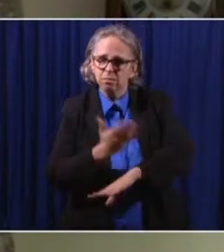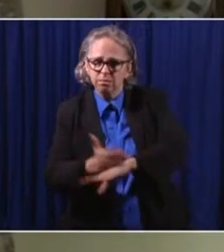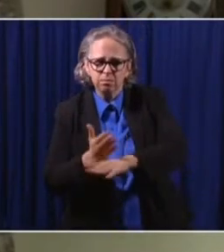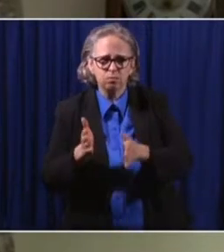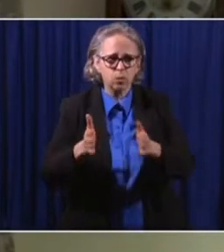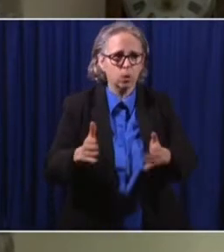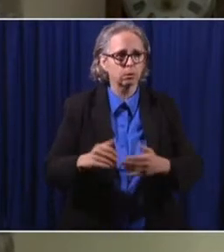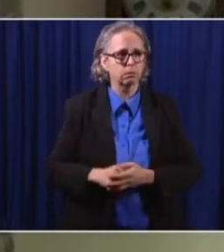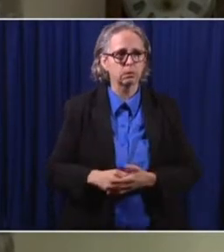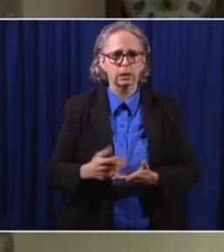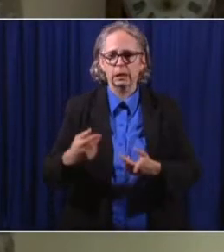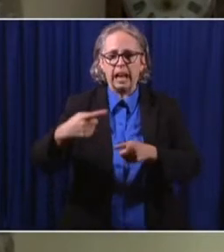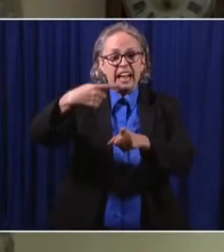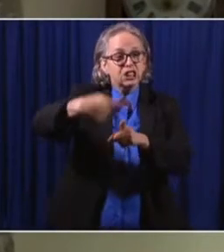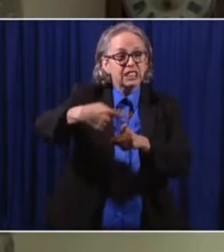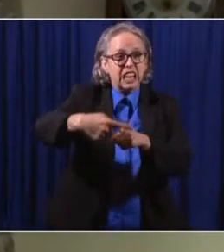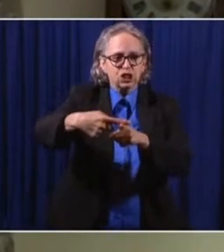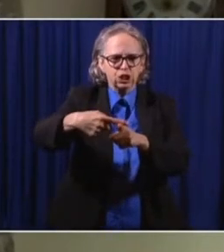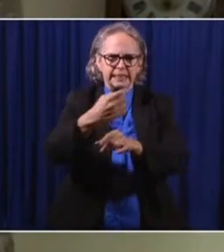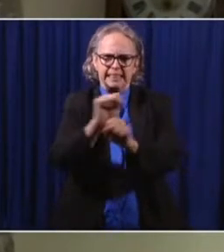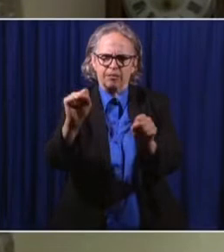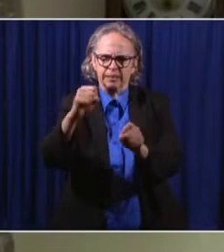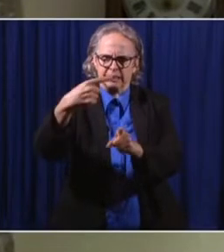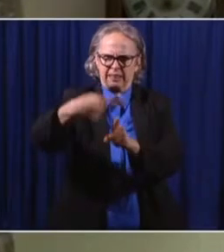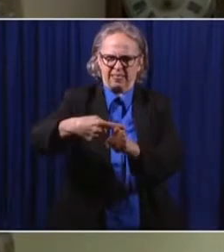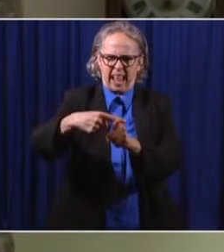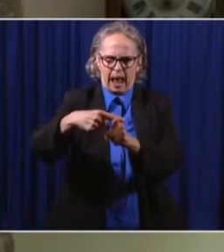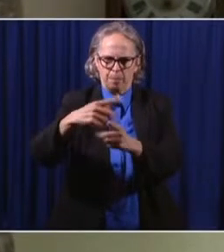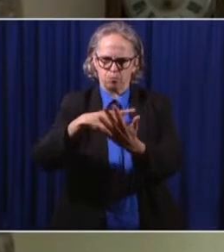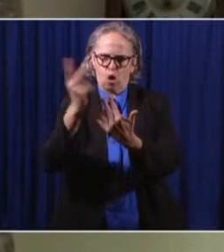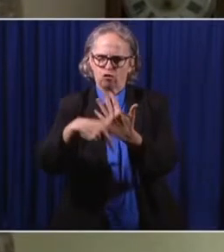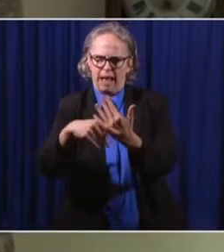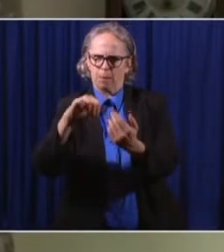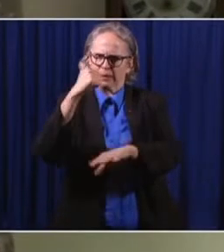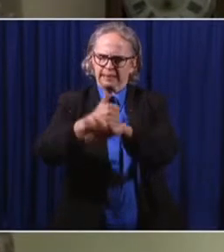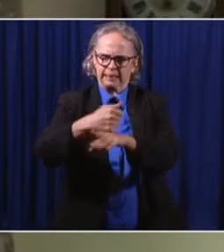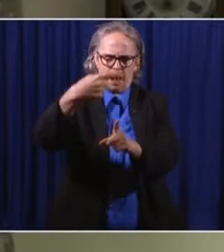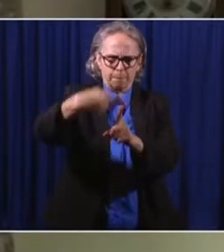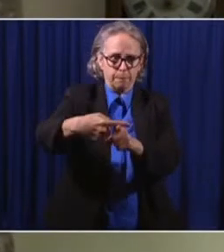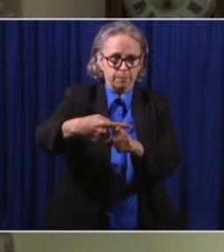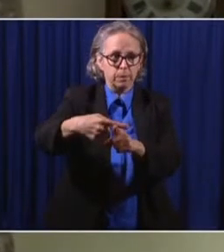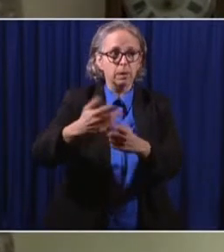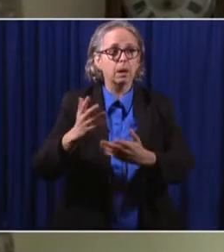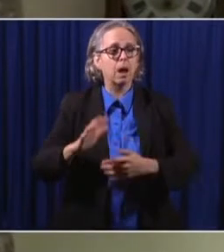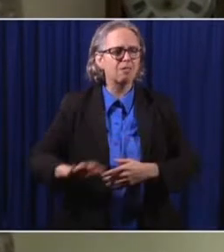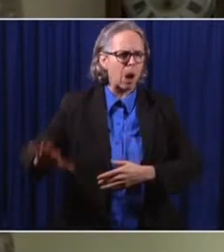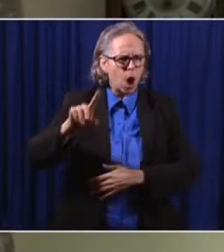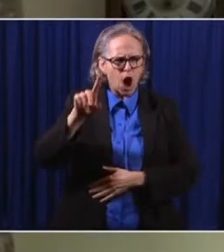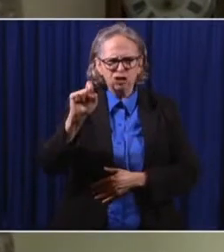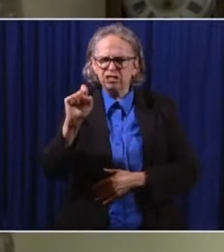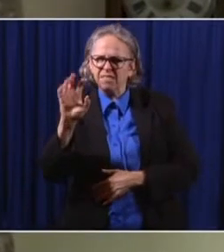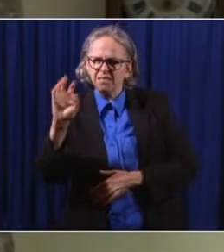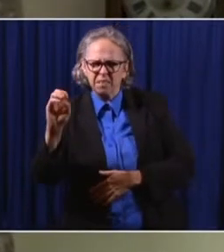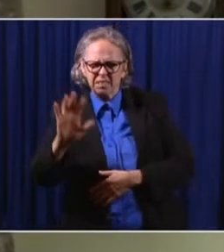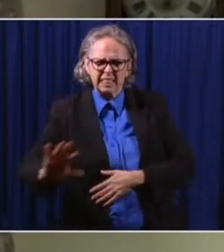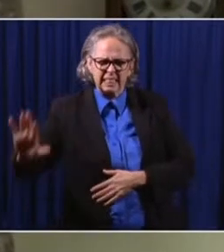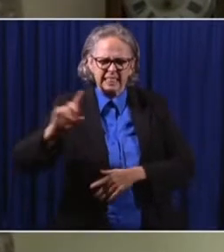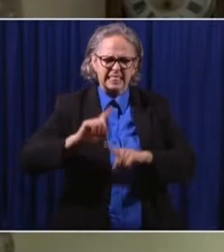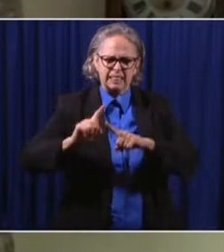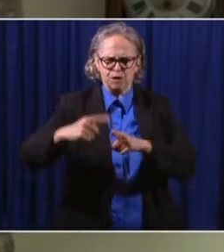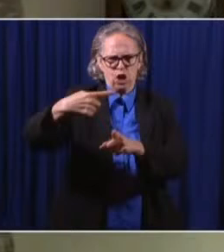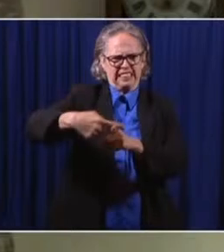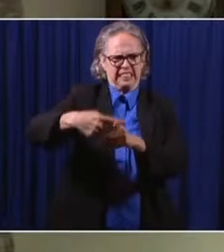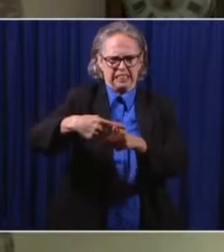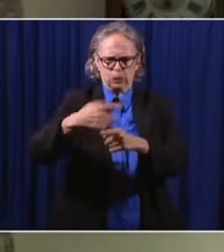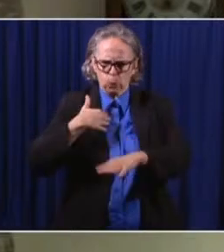to improve the safety of 150 rural, urban, and suburban intersections across the state of